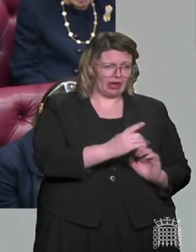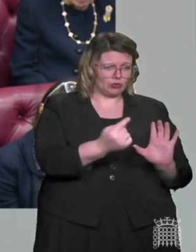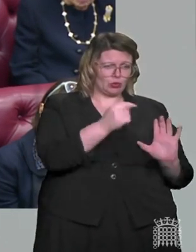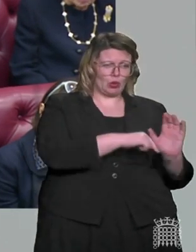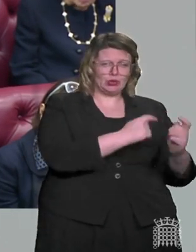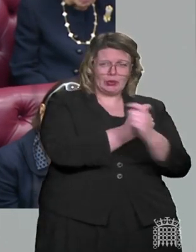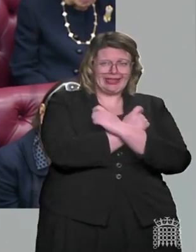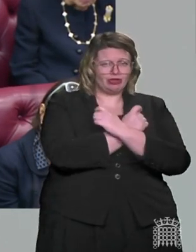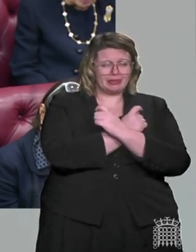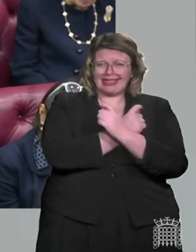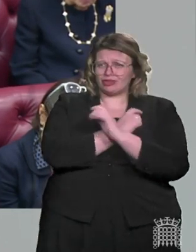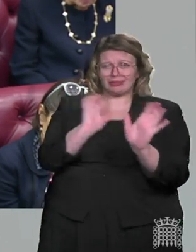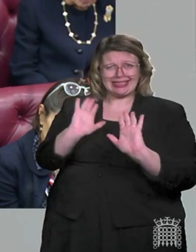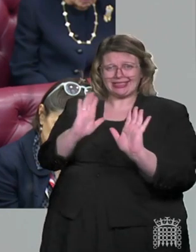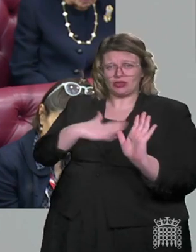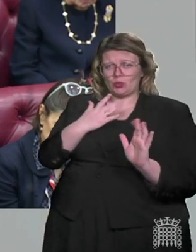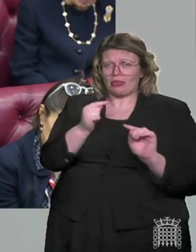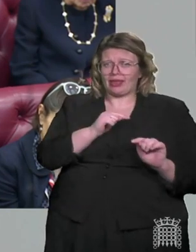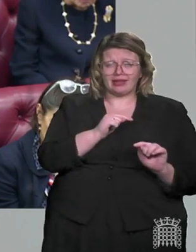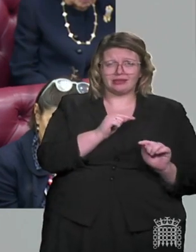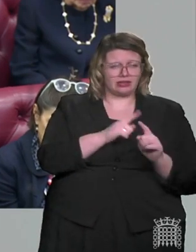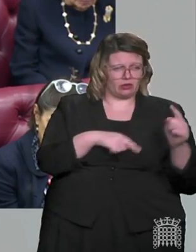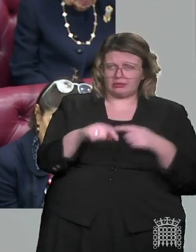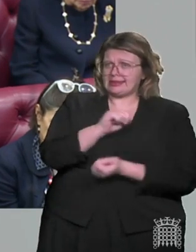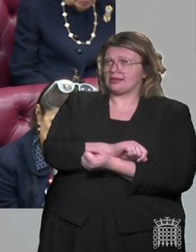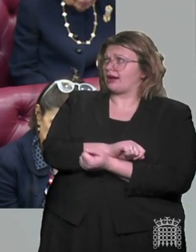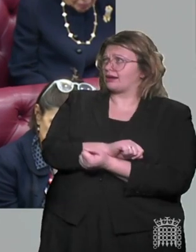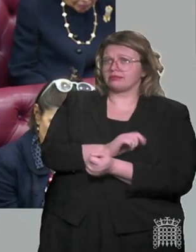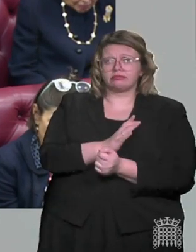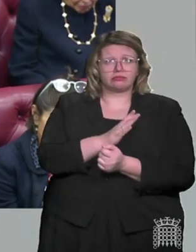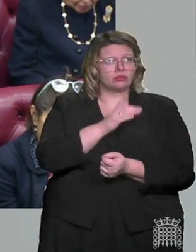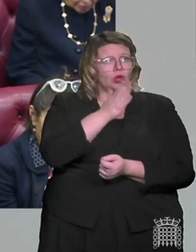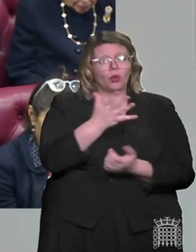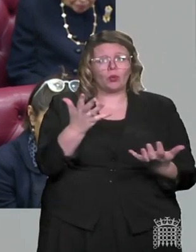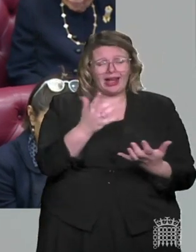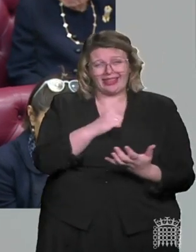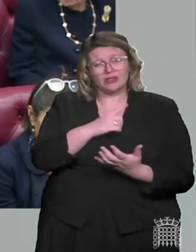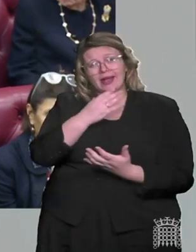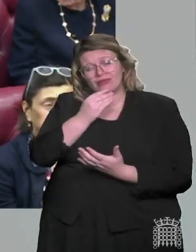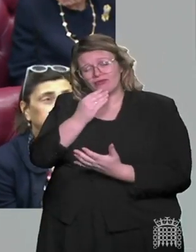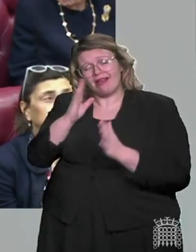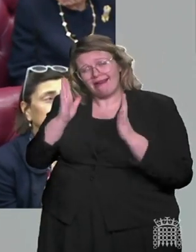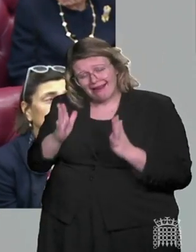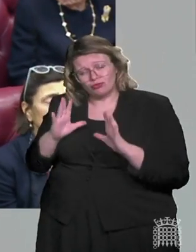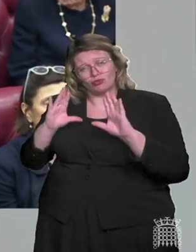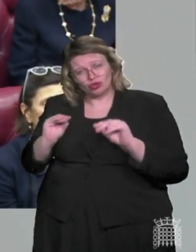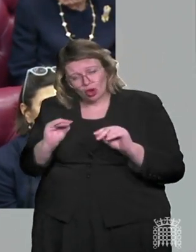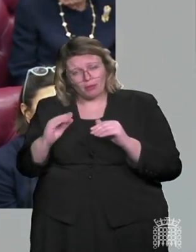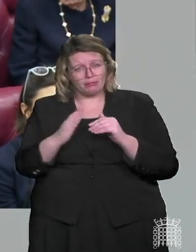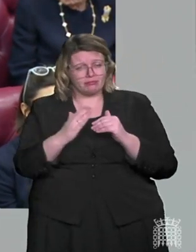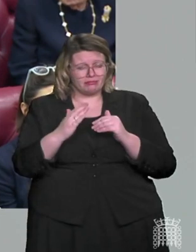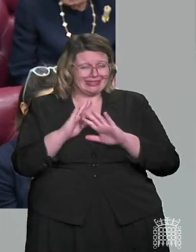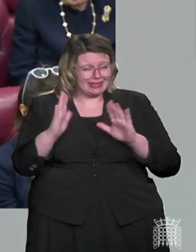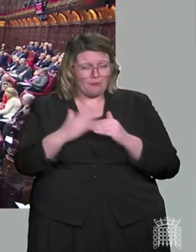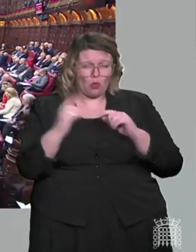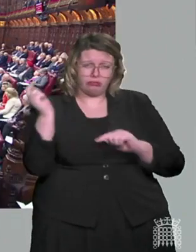us want to see and the Egyptians don't want to see. And that is why it's so important the Israelis stop and think before going ahead with any operations